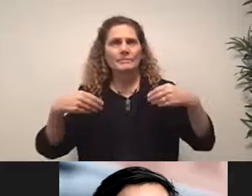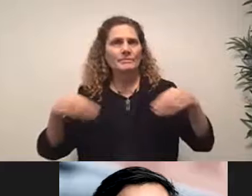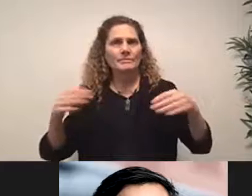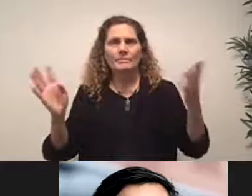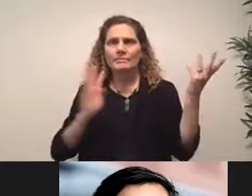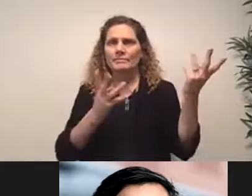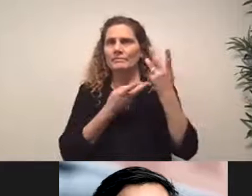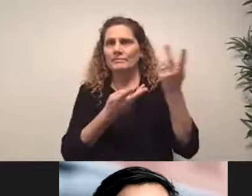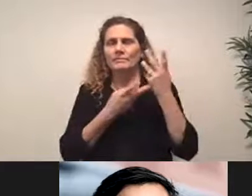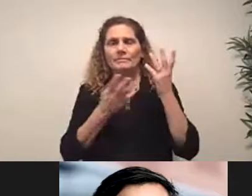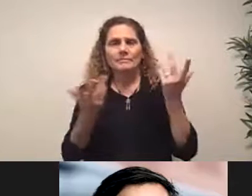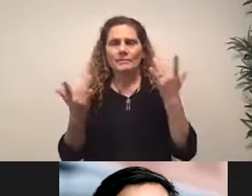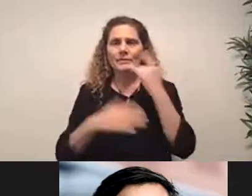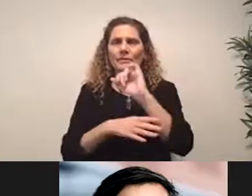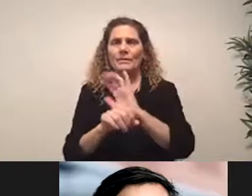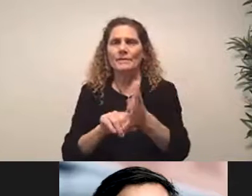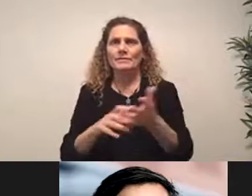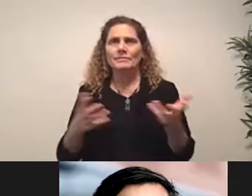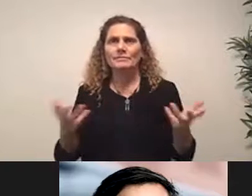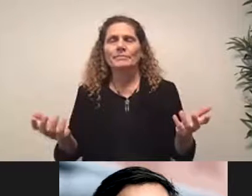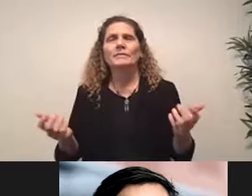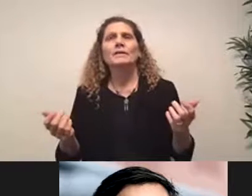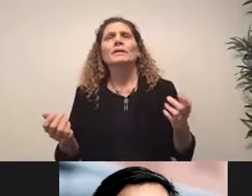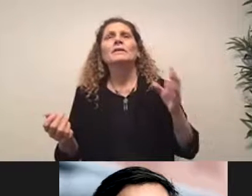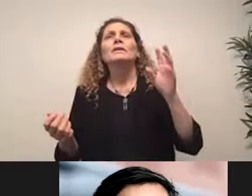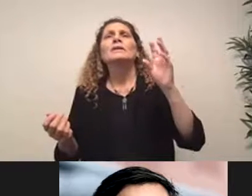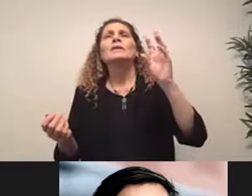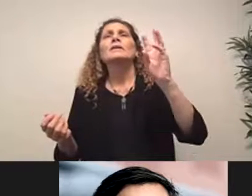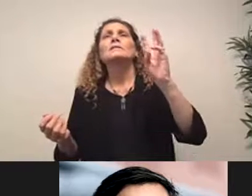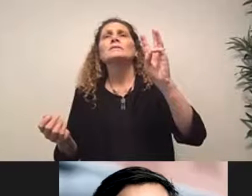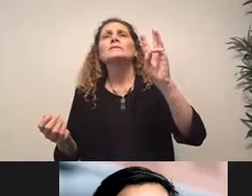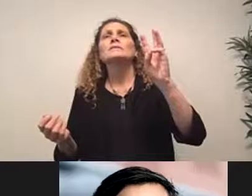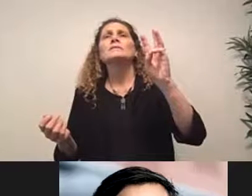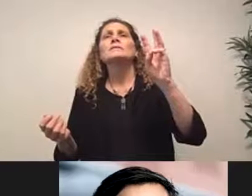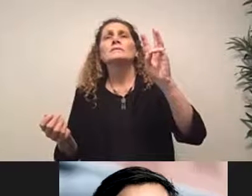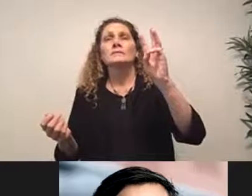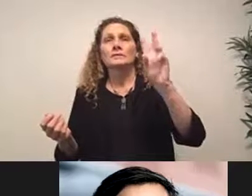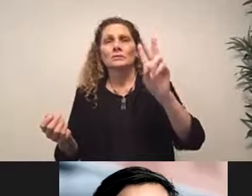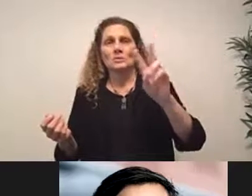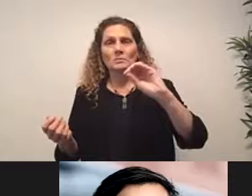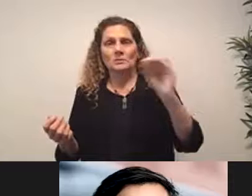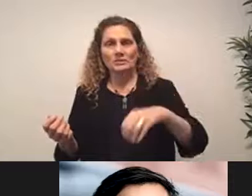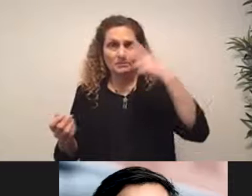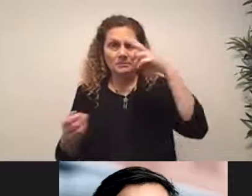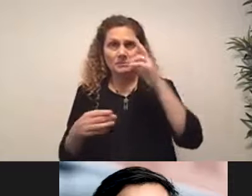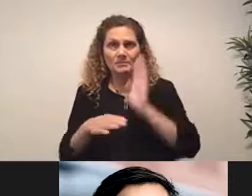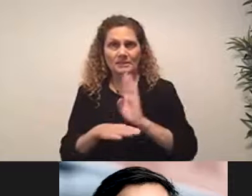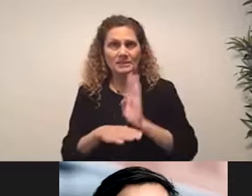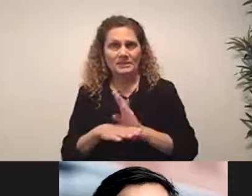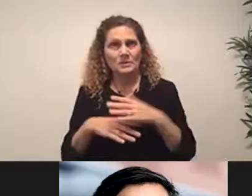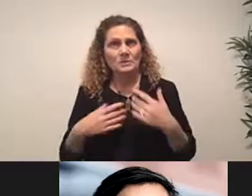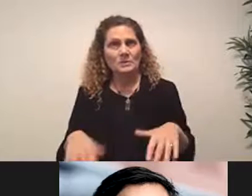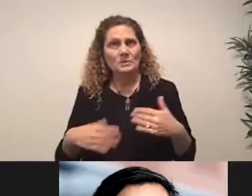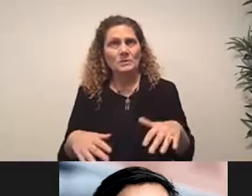Latino-owned businesses are only at half of their pre-COVID sales levels today or less.